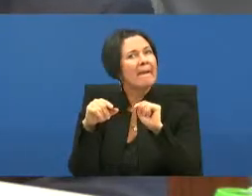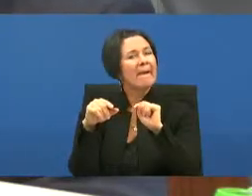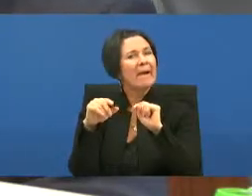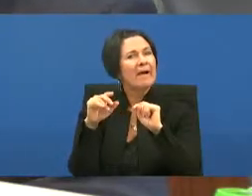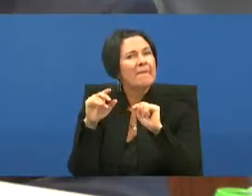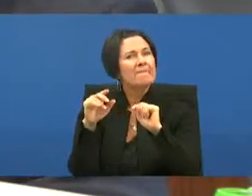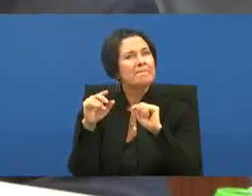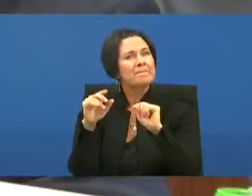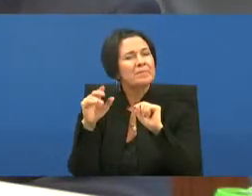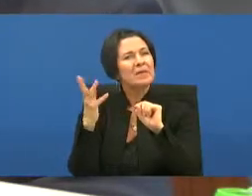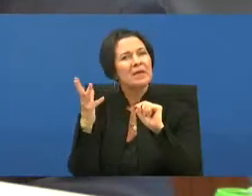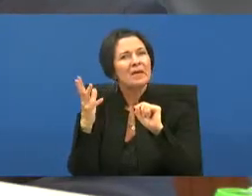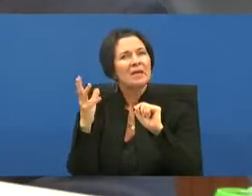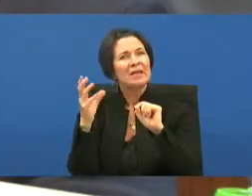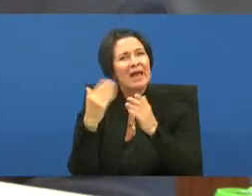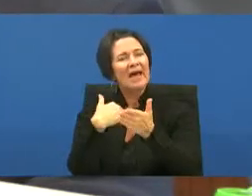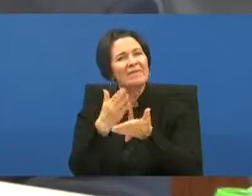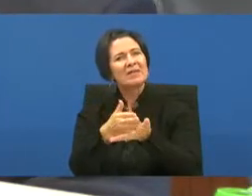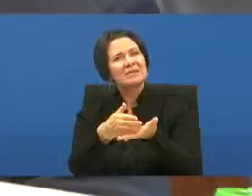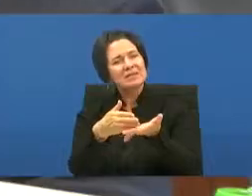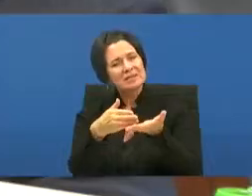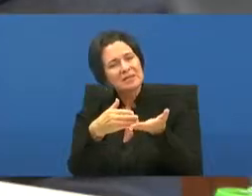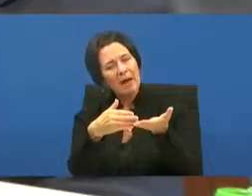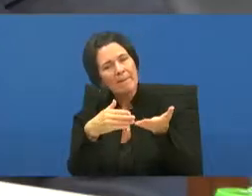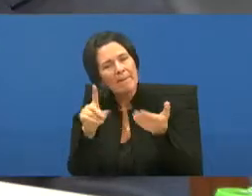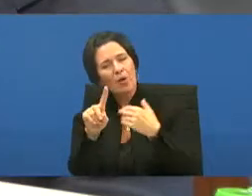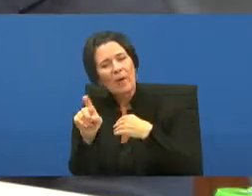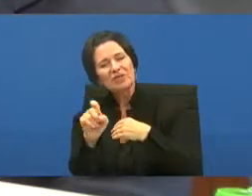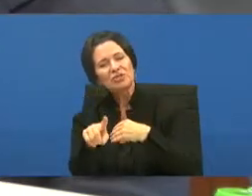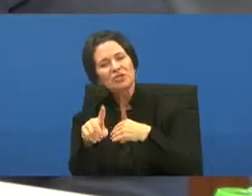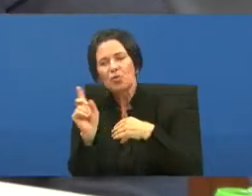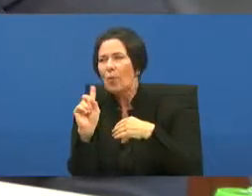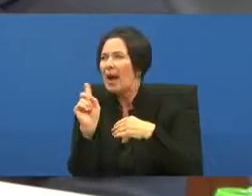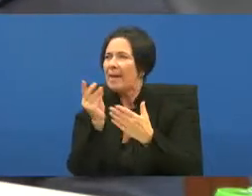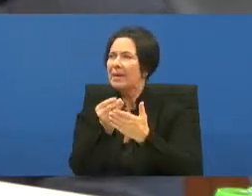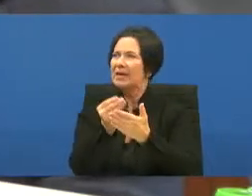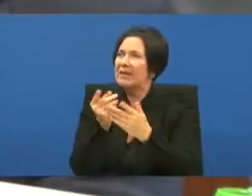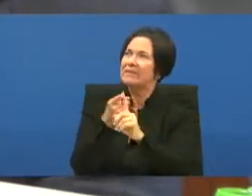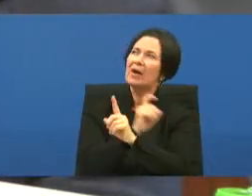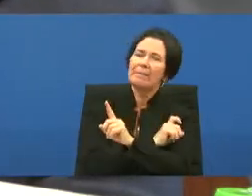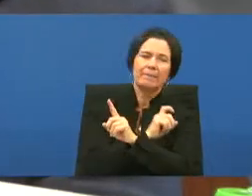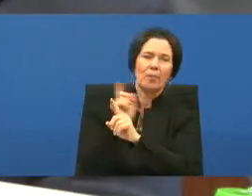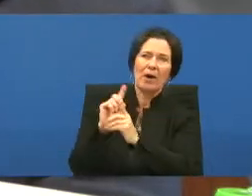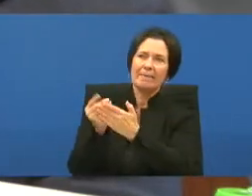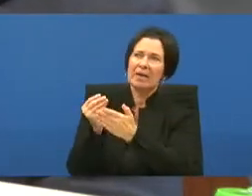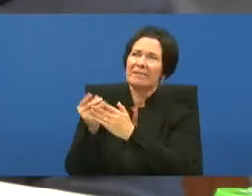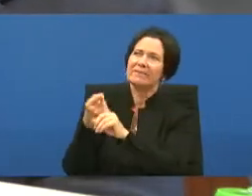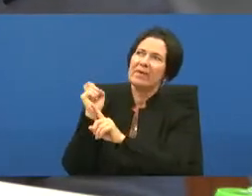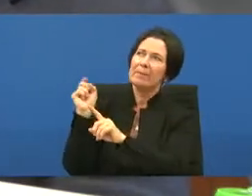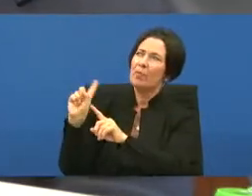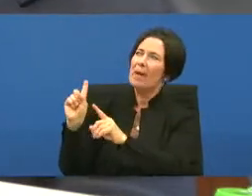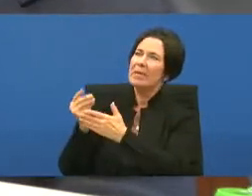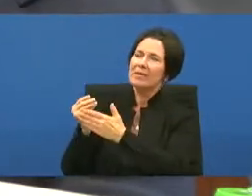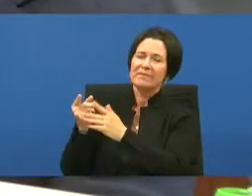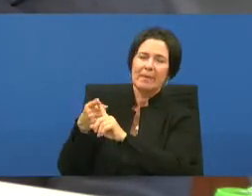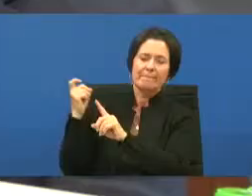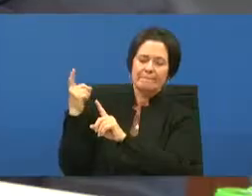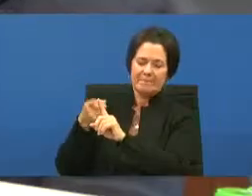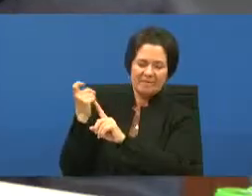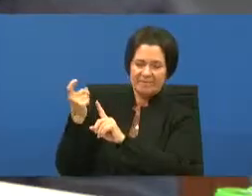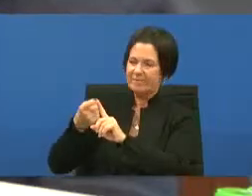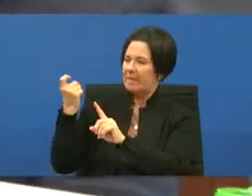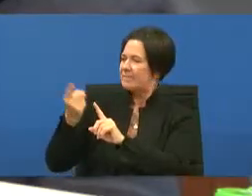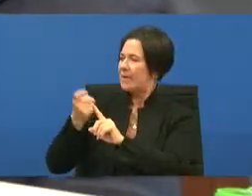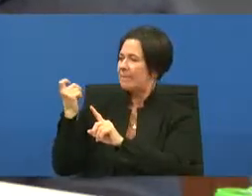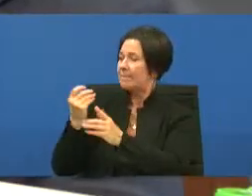that kind of thing. There's been asked the question of where will the funding come for this? I want to start with where the funding will